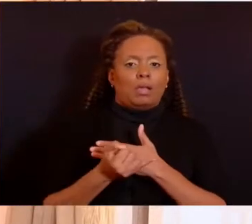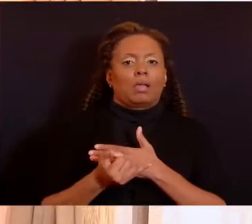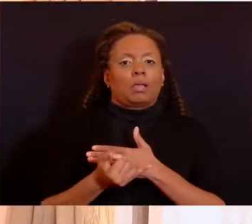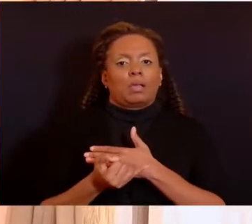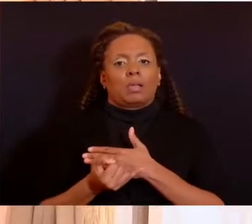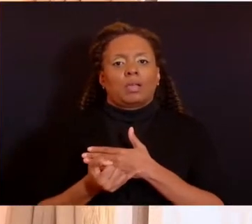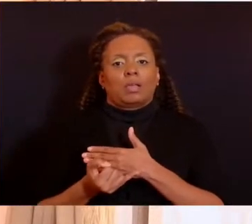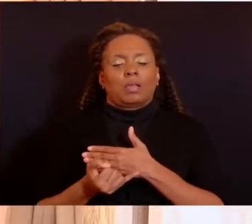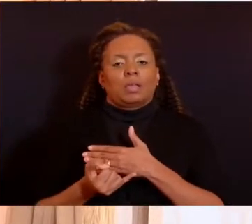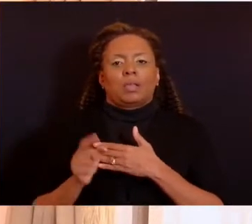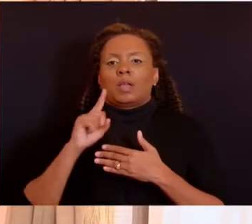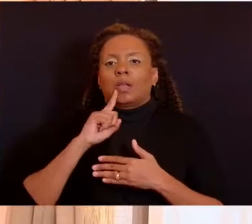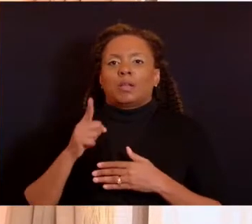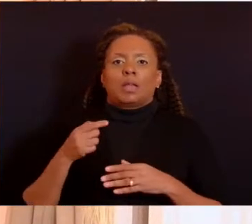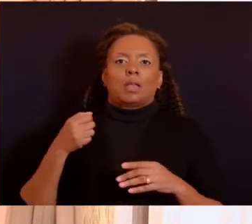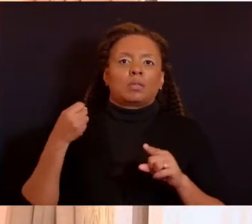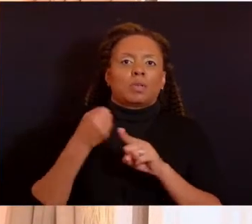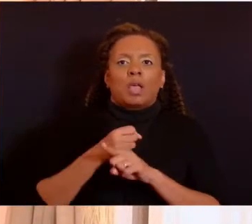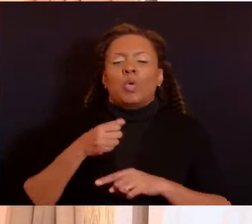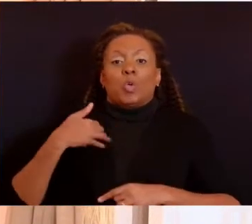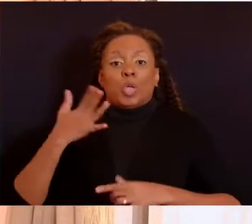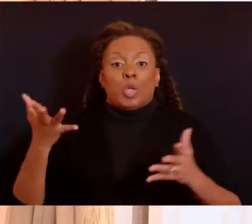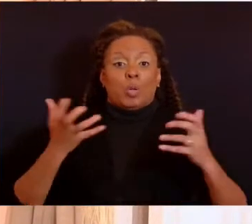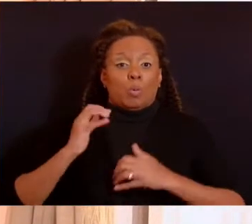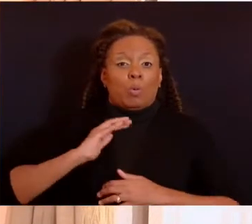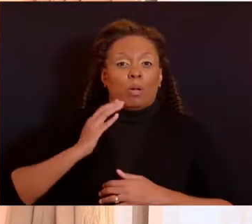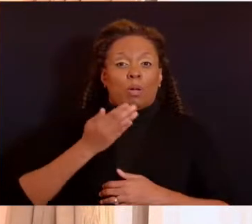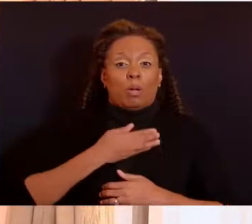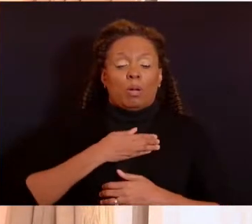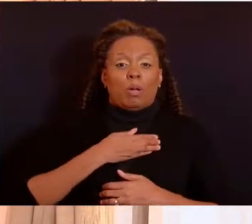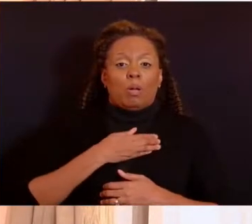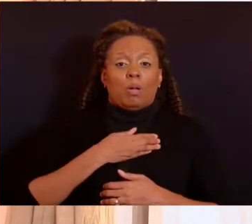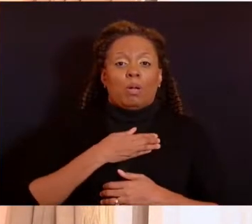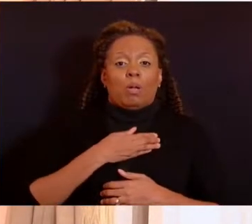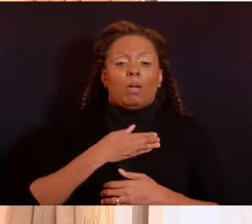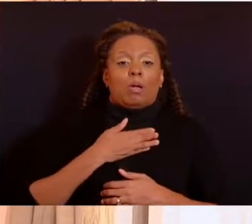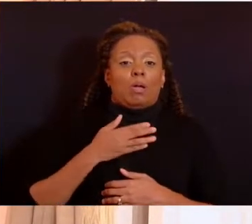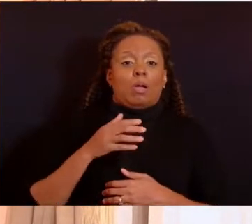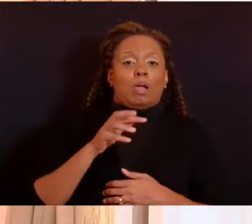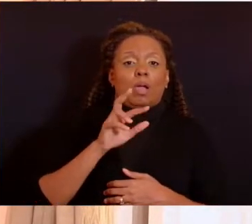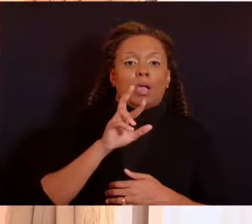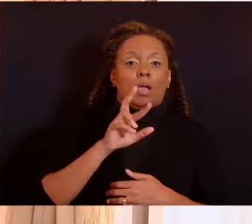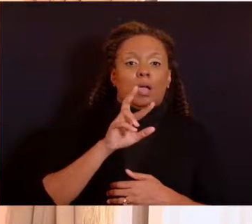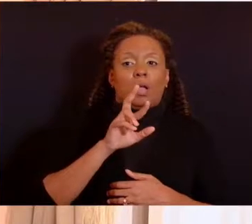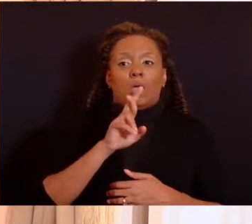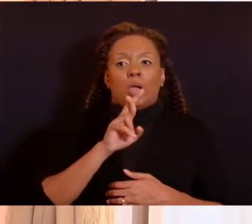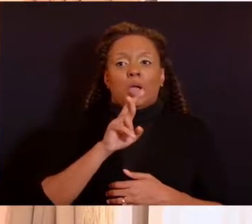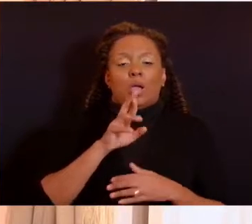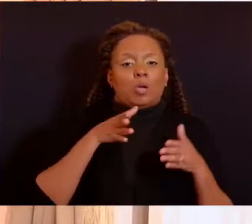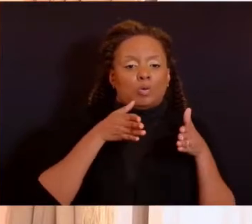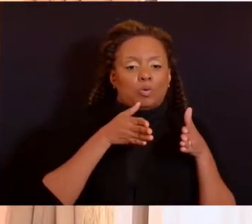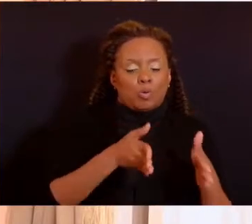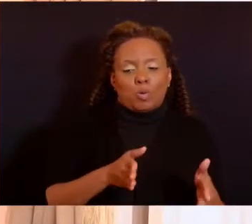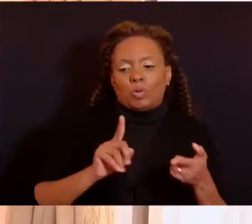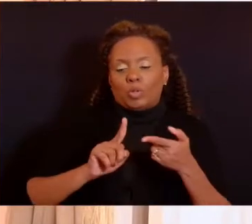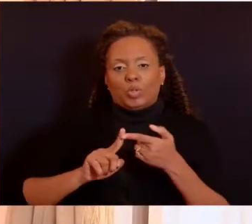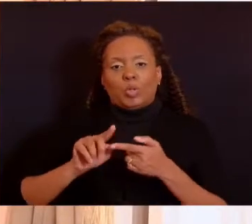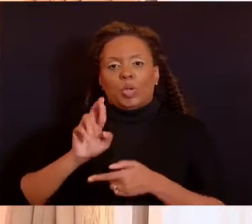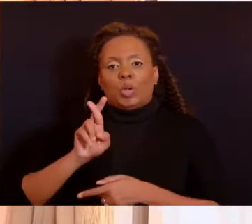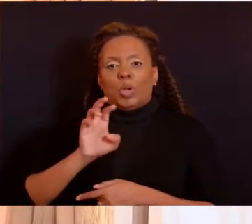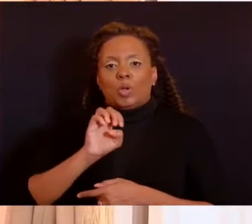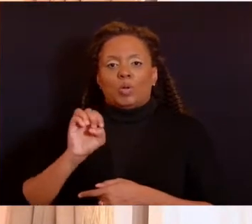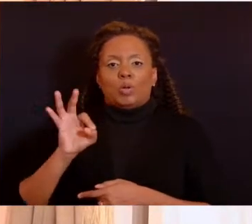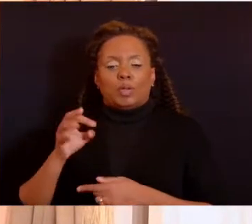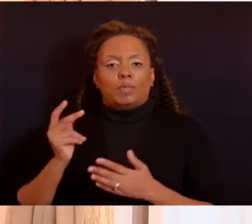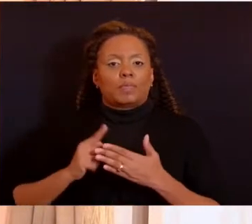by the climate crisis is our Roofs to Reefs program. And I go back to it, please. In 1955, when